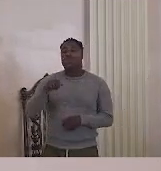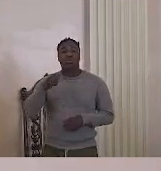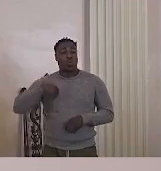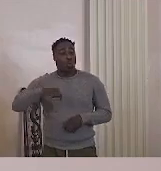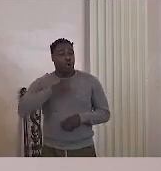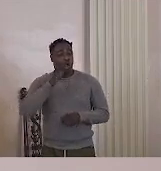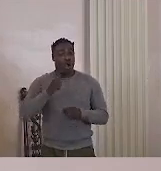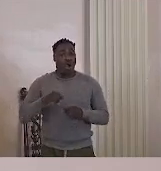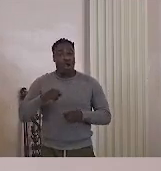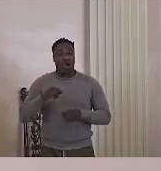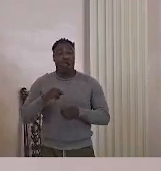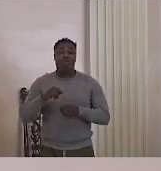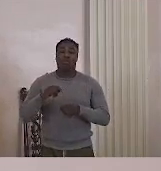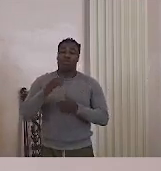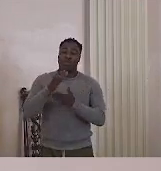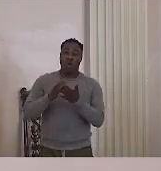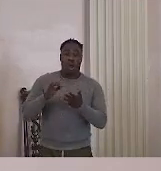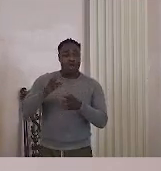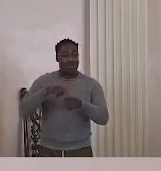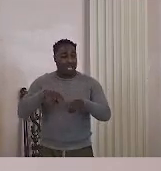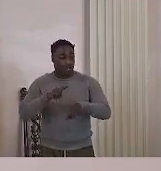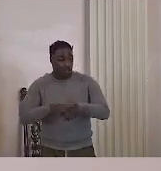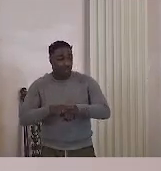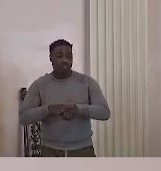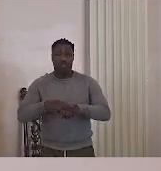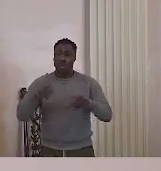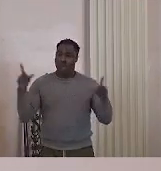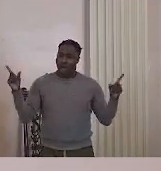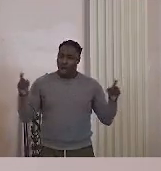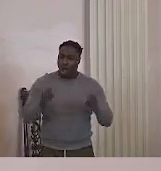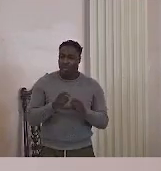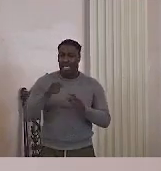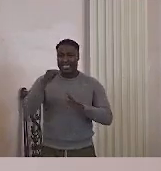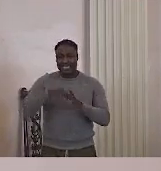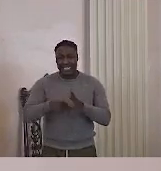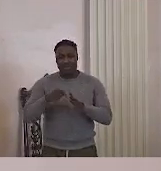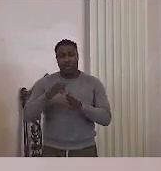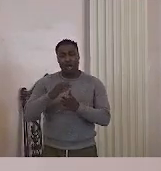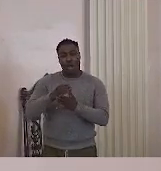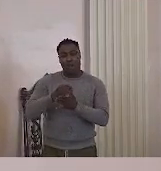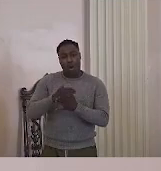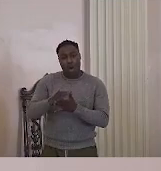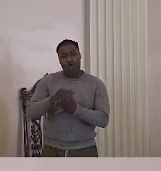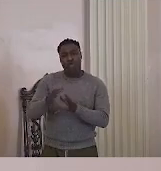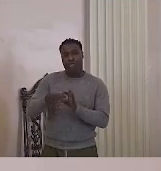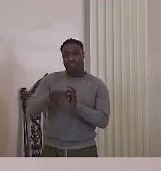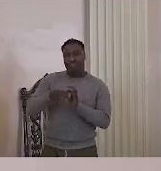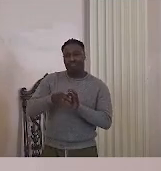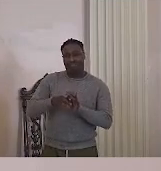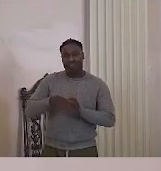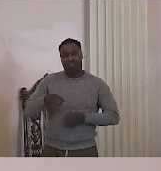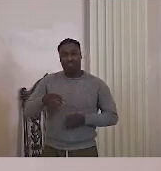nature. A complex and deep partnership considers Earth as kin,